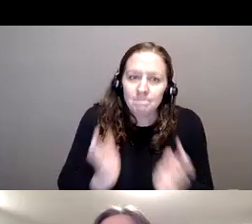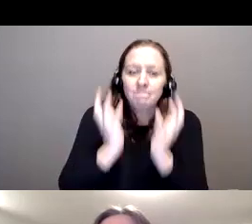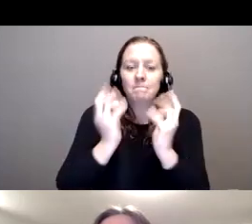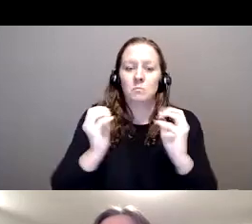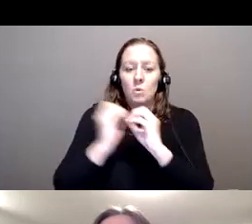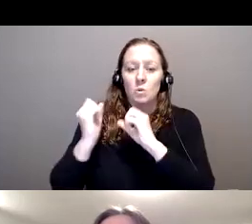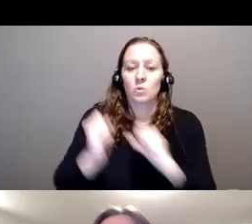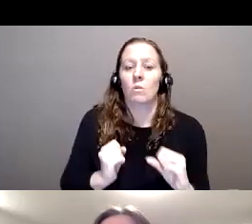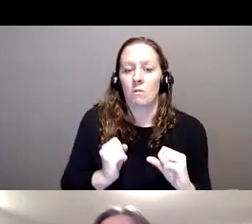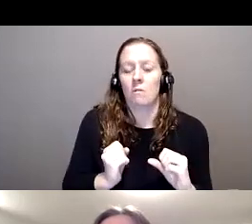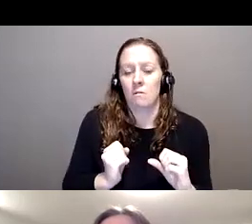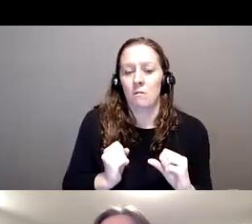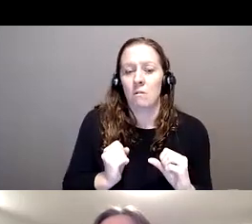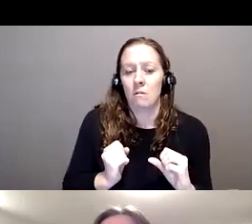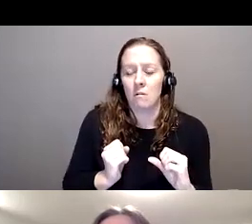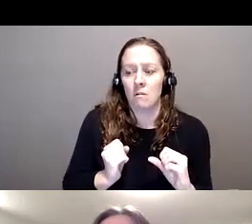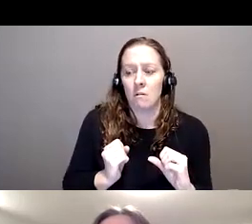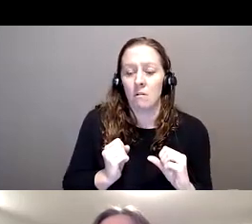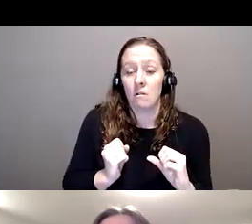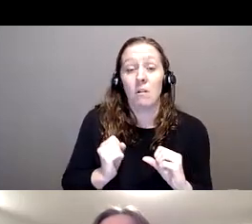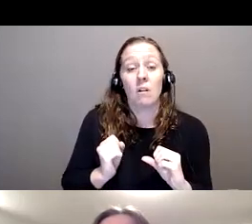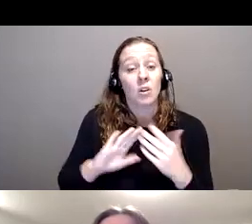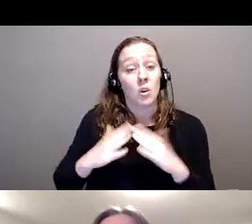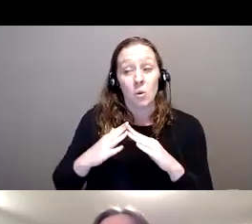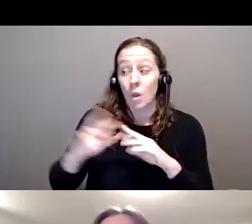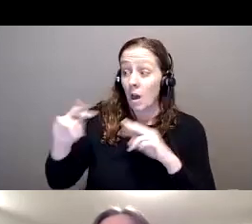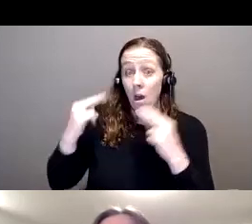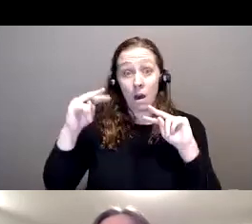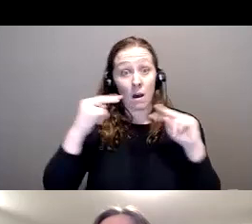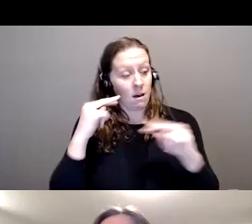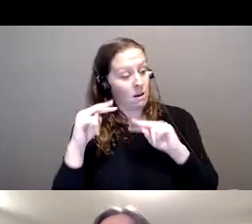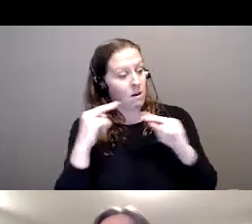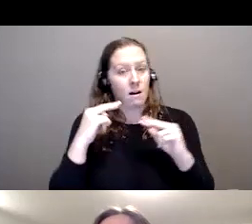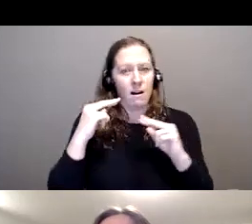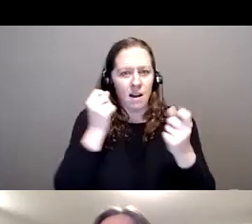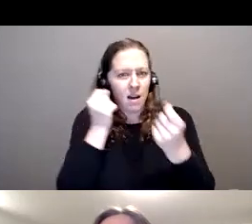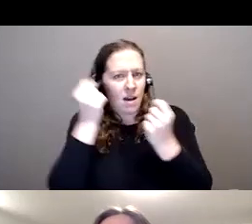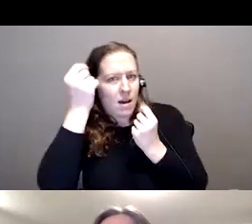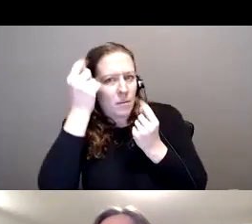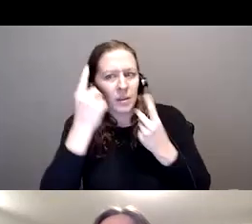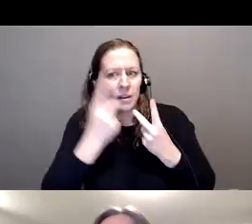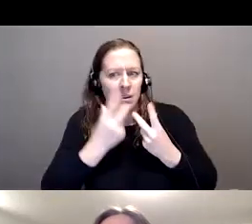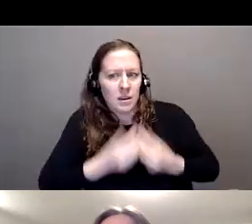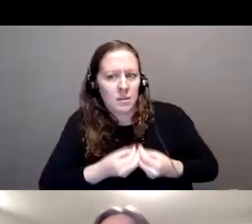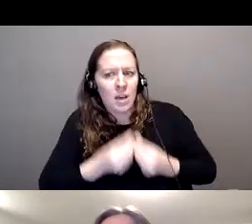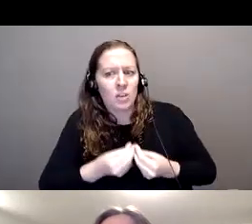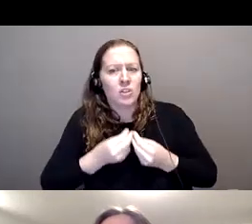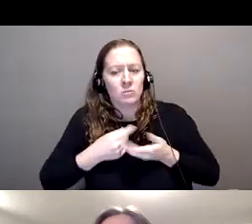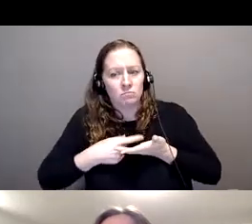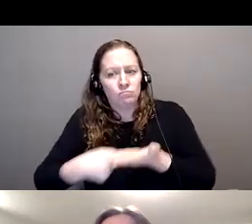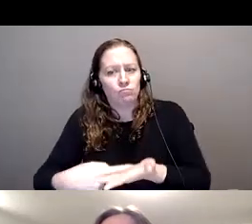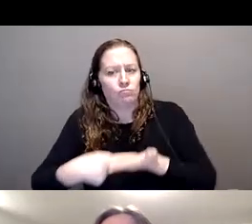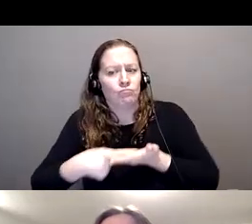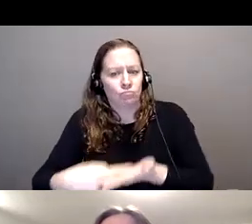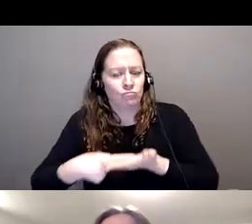see each other with empathy and compassion, and are able to dialogue about what we value and we need to move